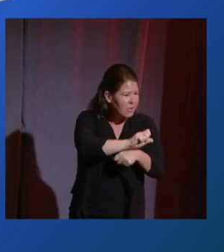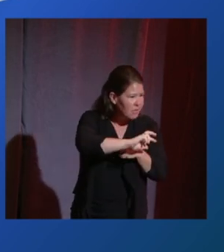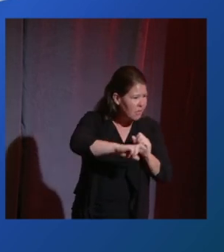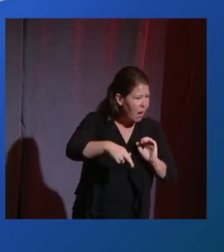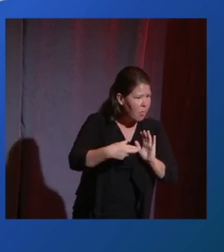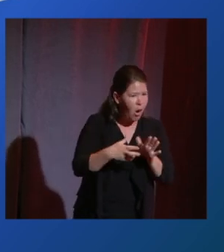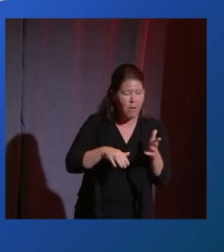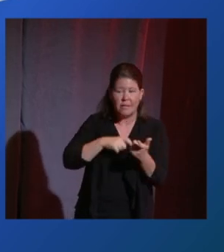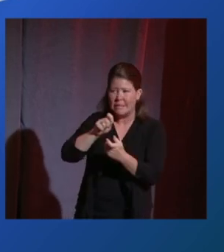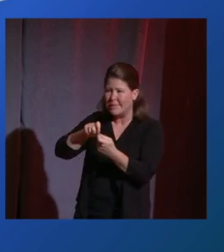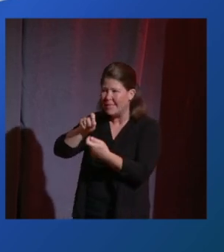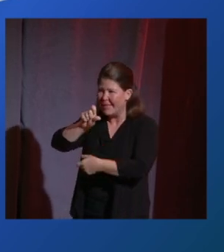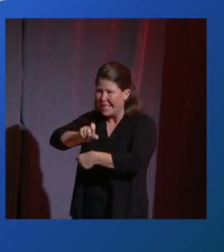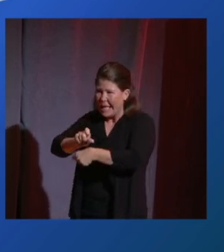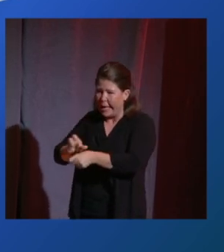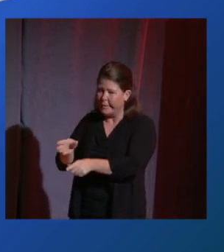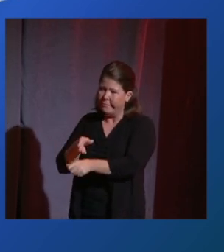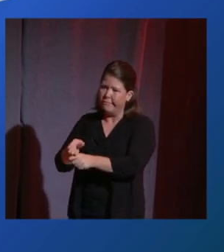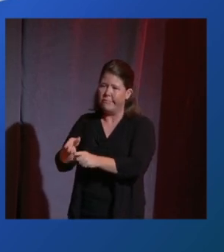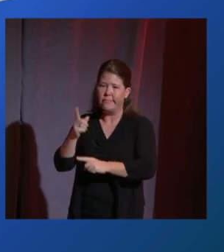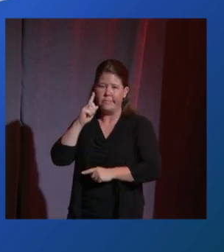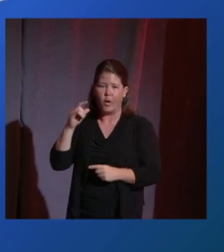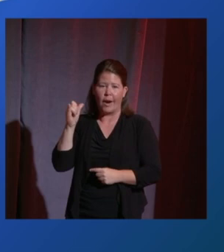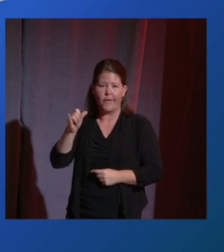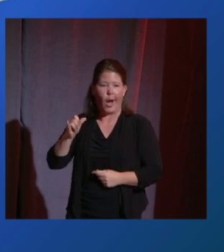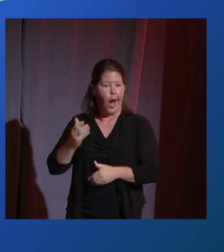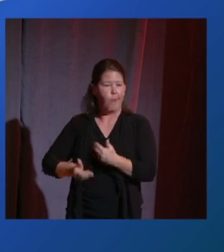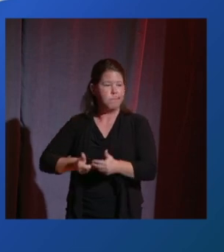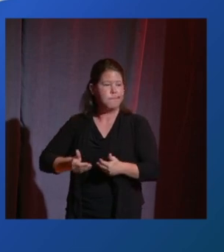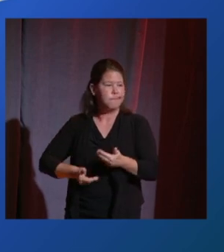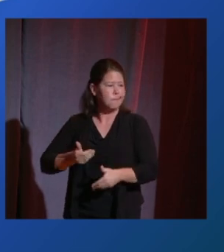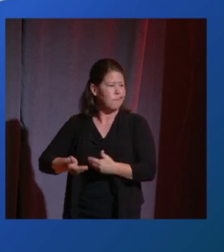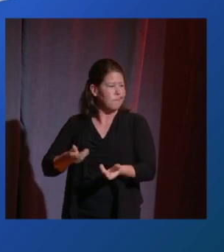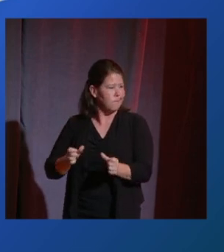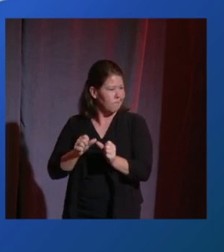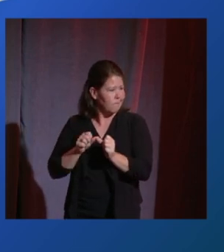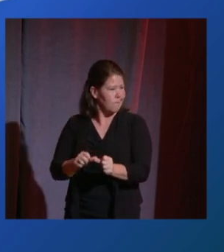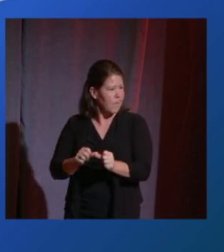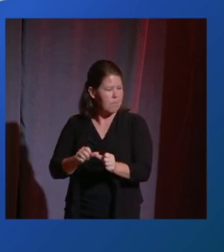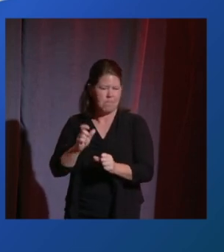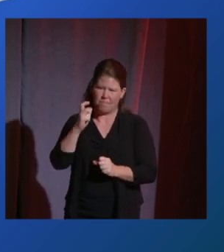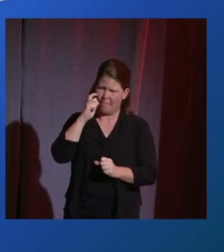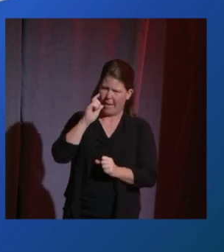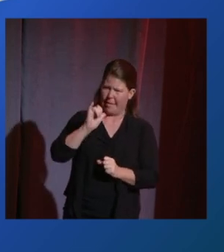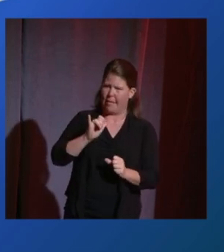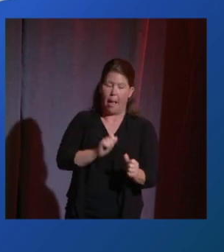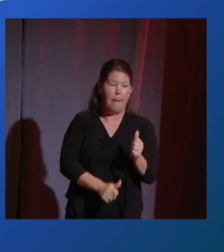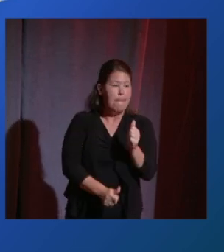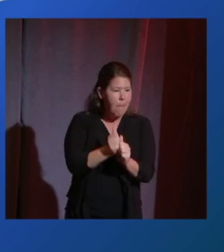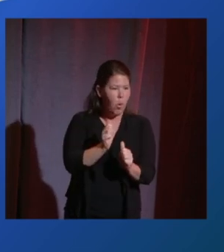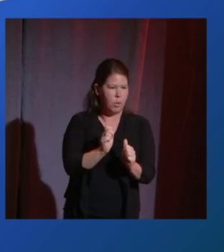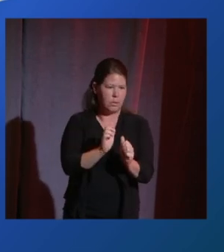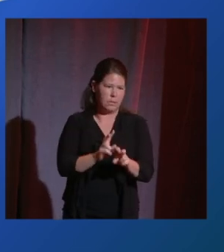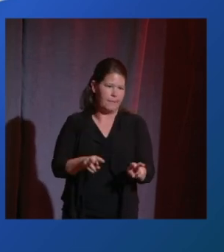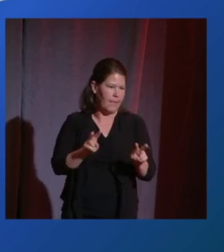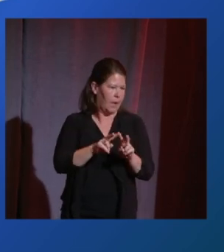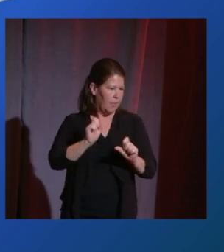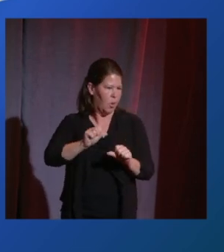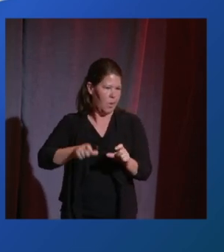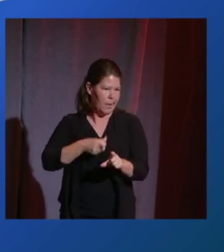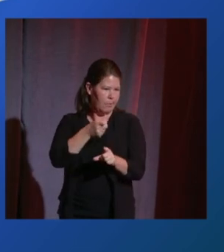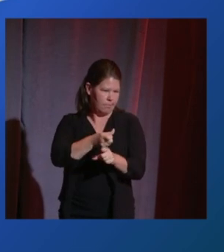forever um I think that is definitely one of the most valuable things that we could bring to the workforce I I